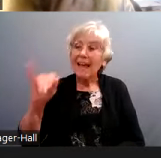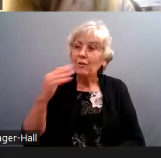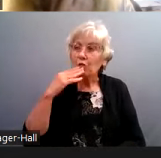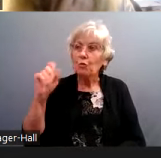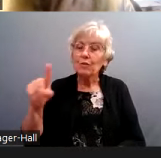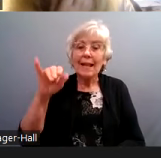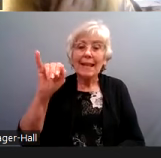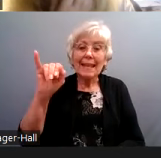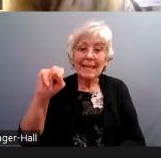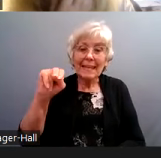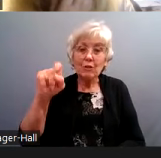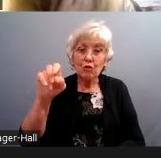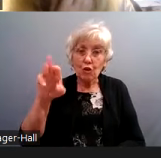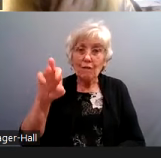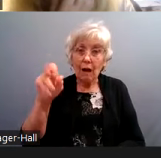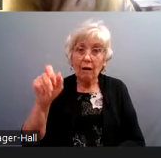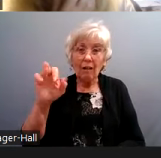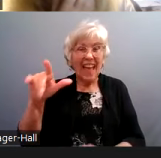is the itraconazole,